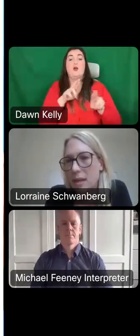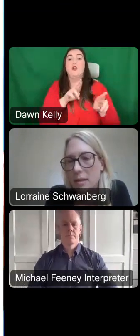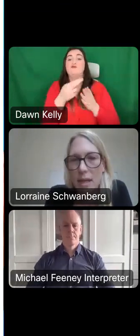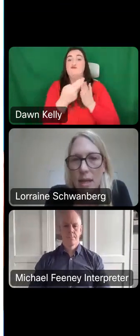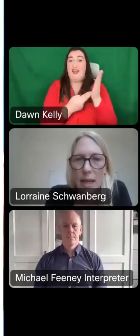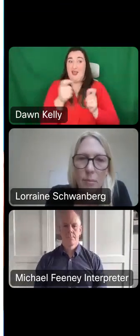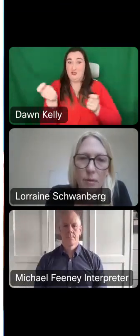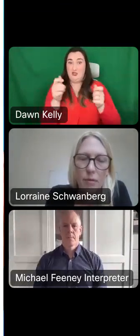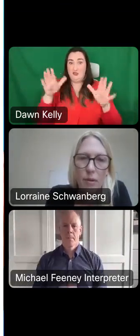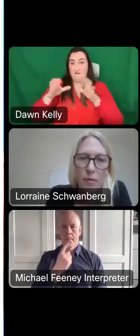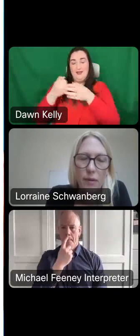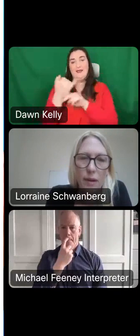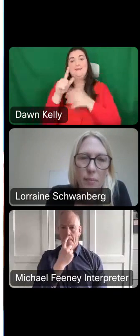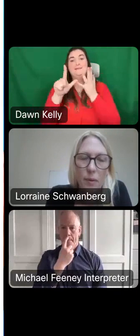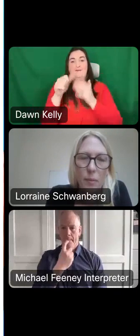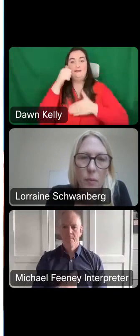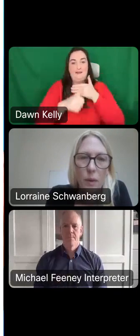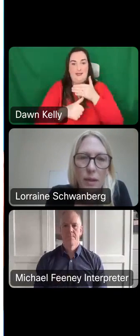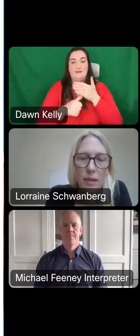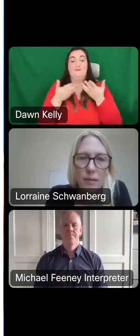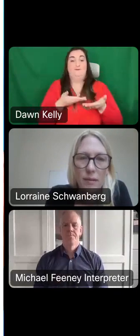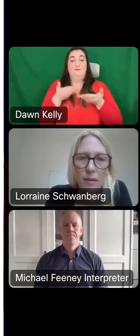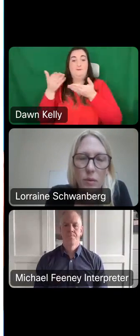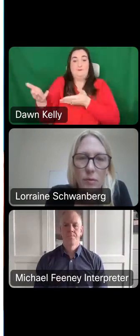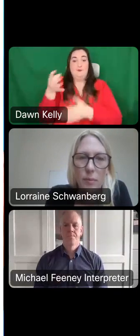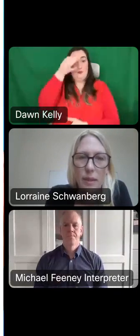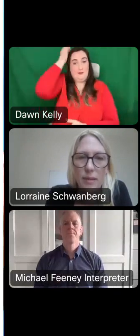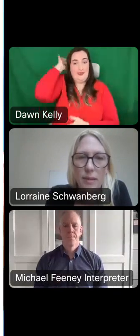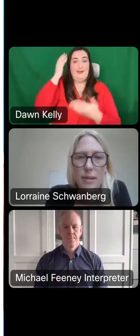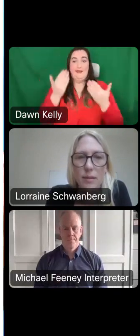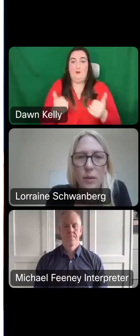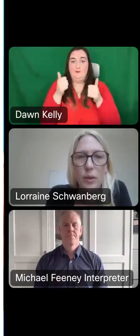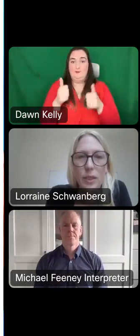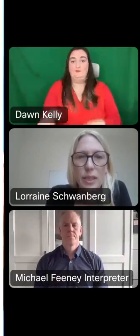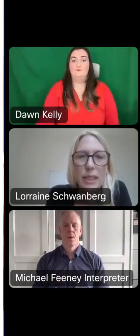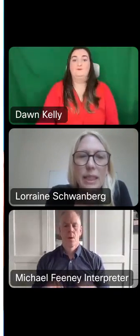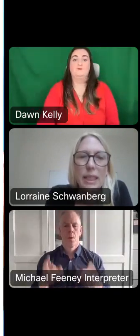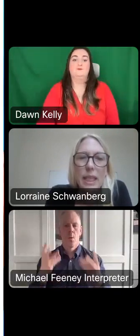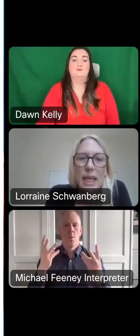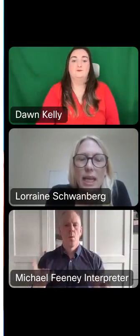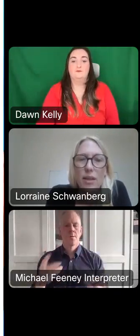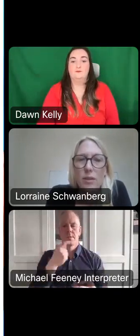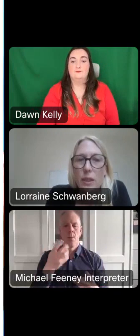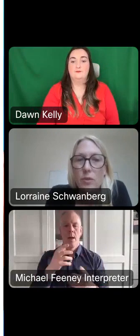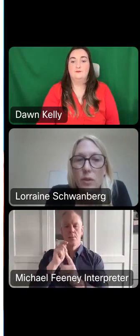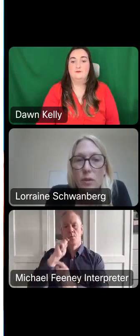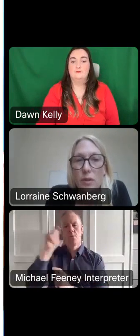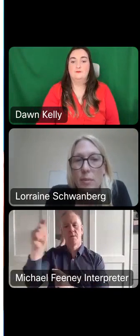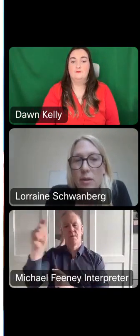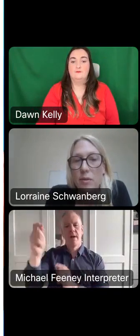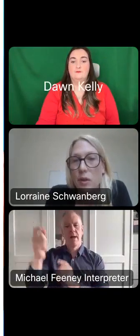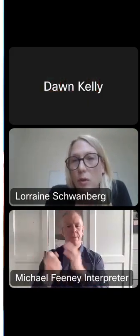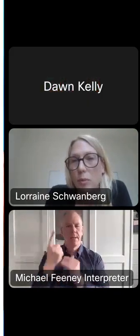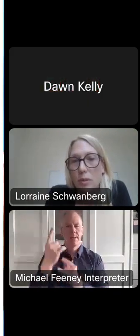7 days of becoming aware that the notifiable incident has occurred. It also introduces